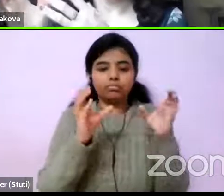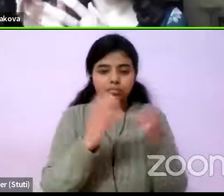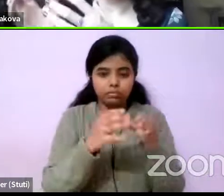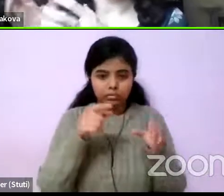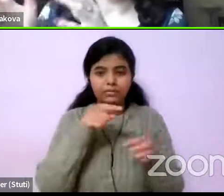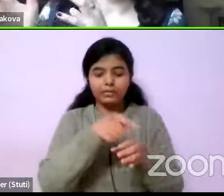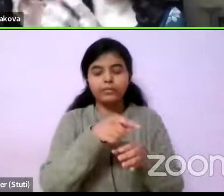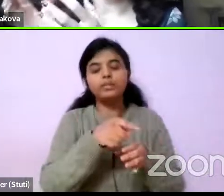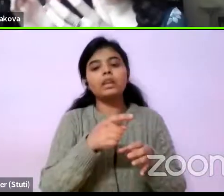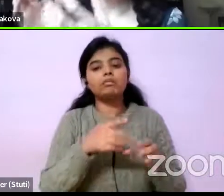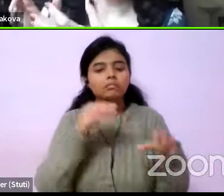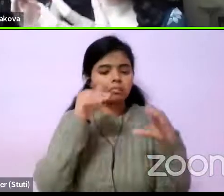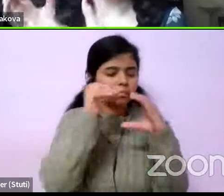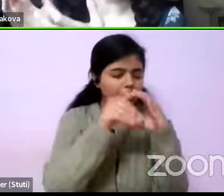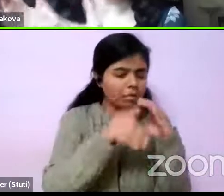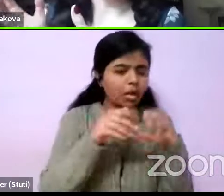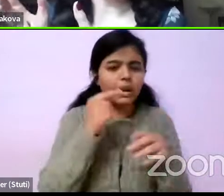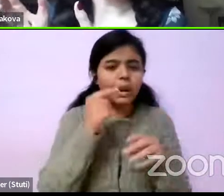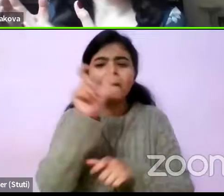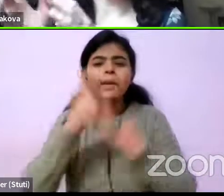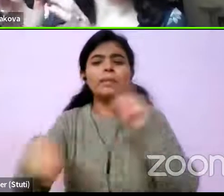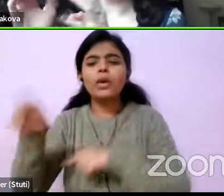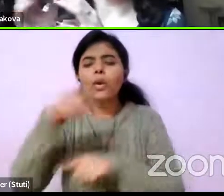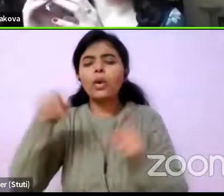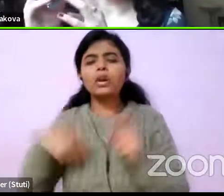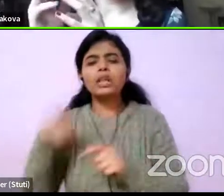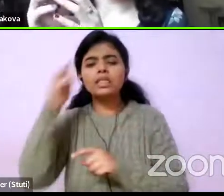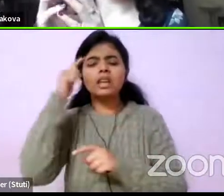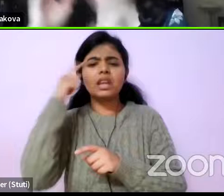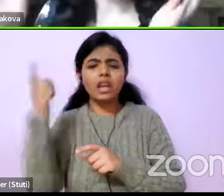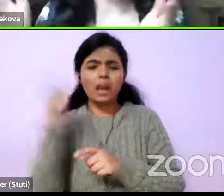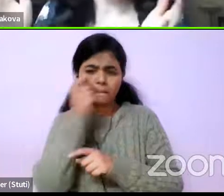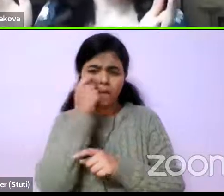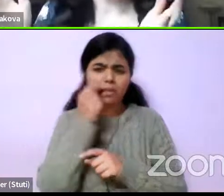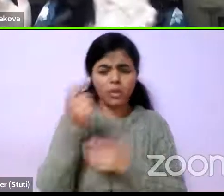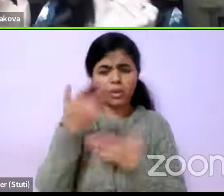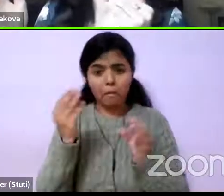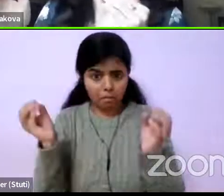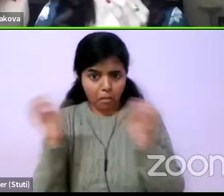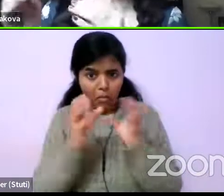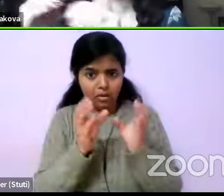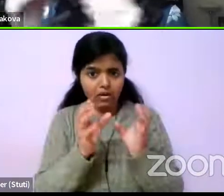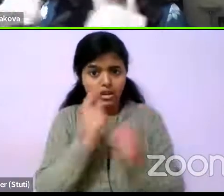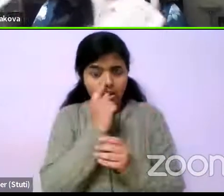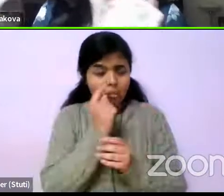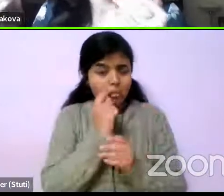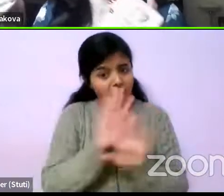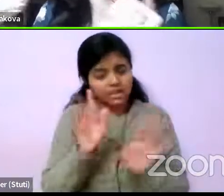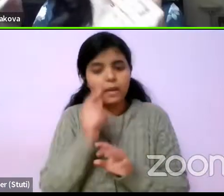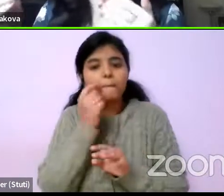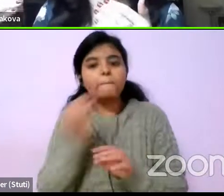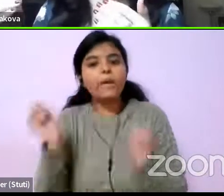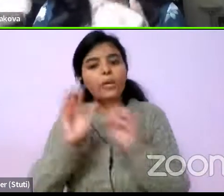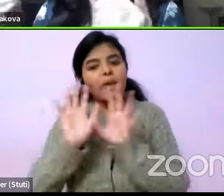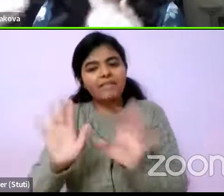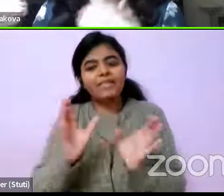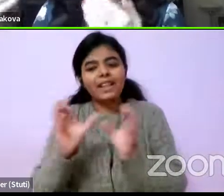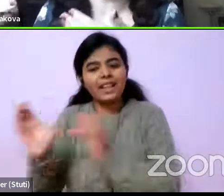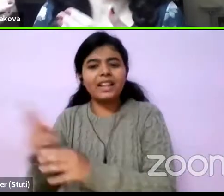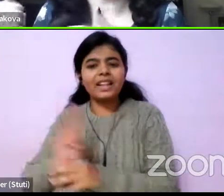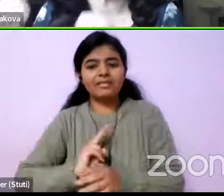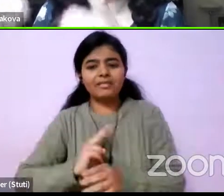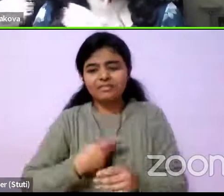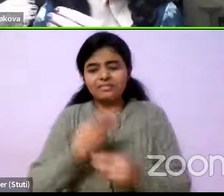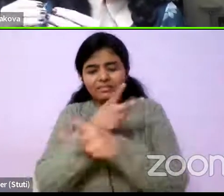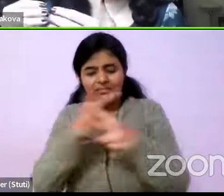people started thinking from a gendered perspective about translations, both in a very sort of disruptive way, but also in sort of everyday just